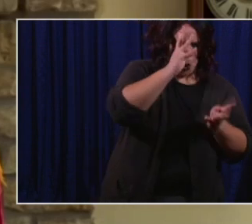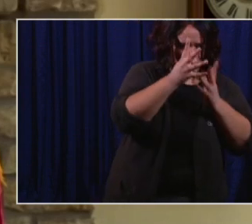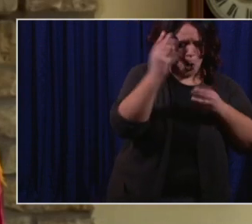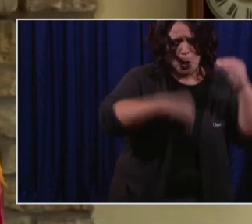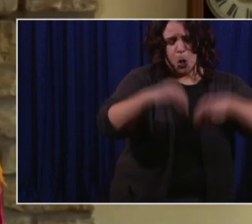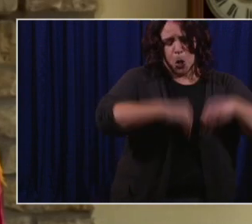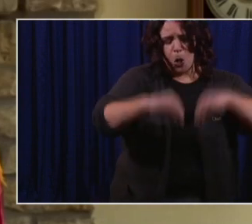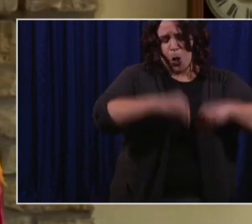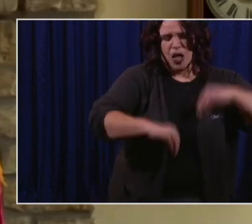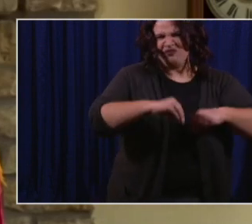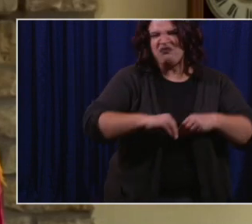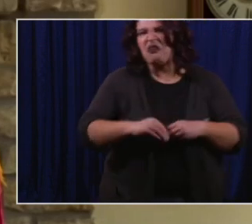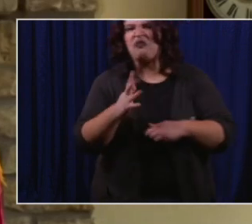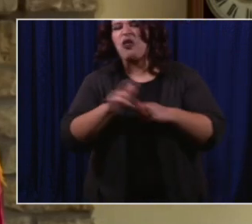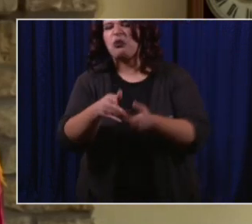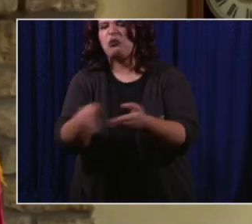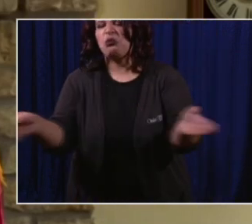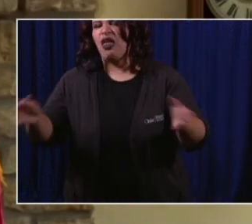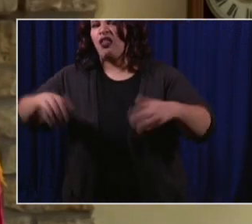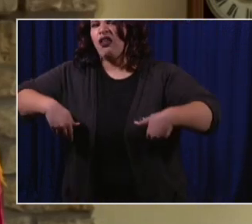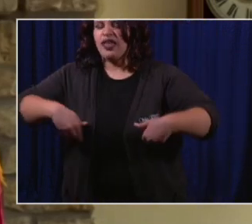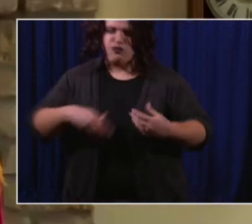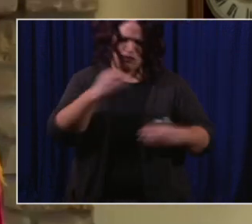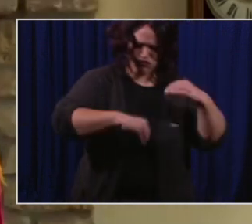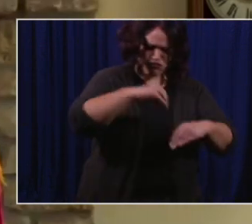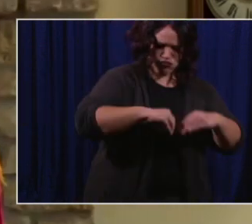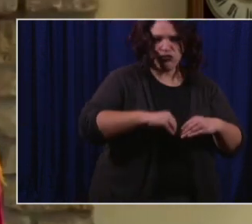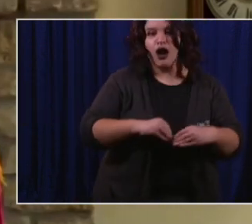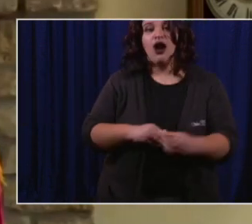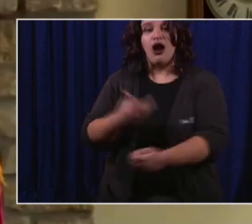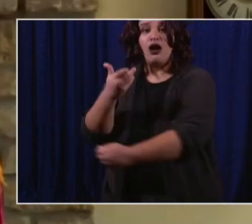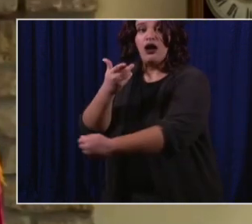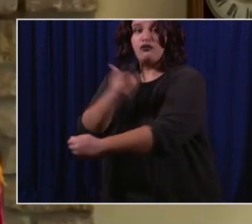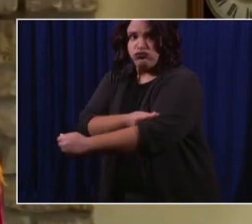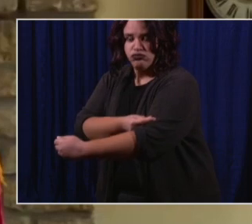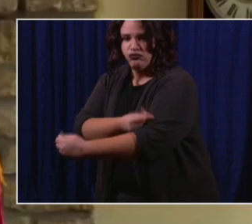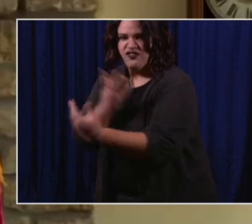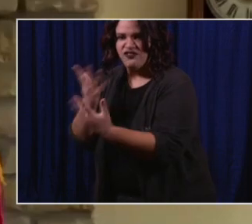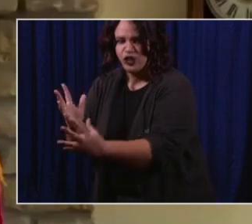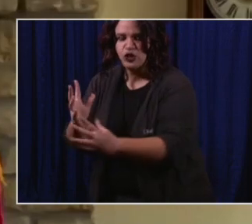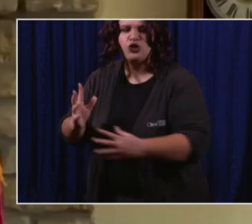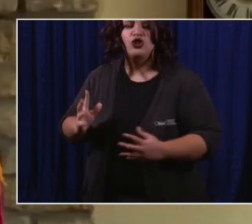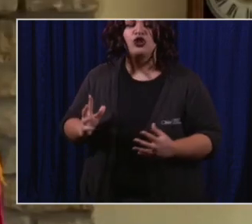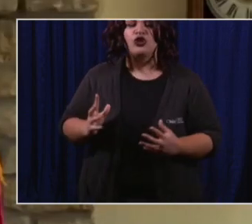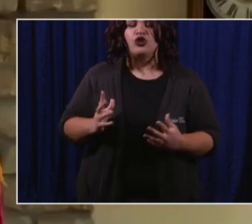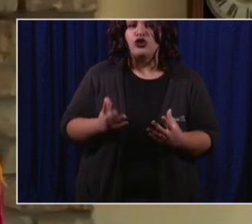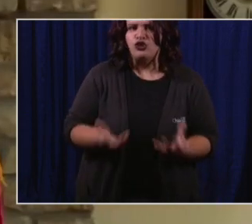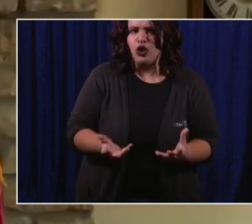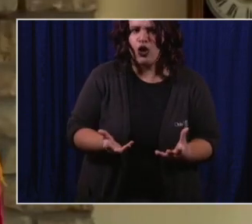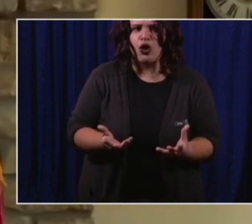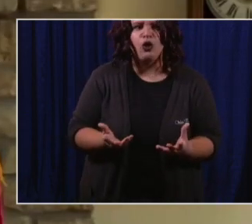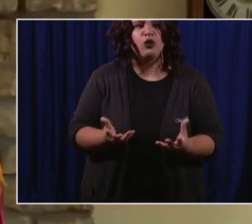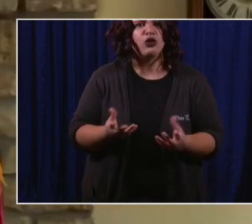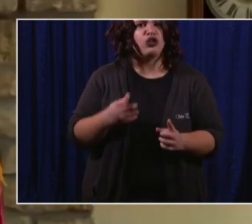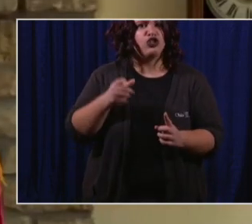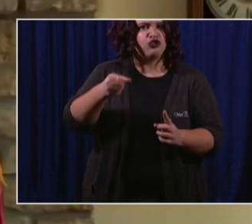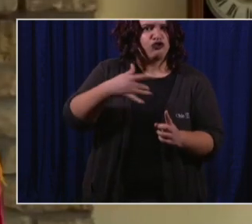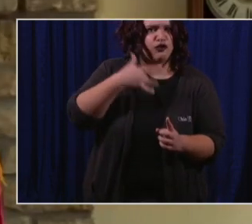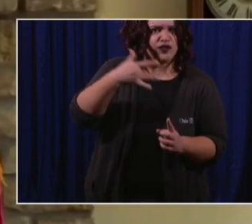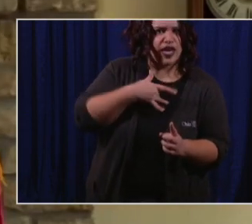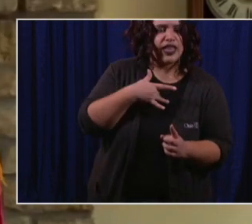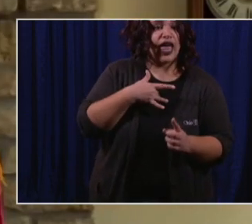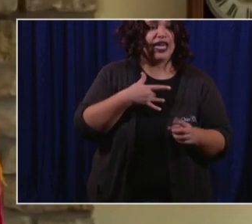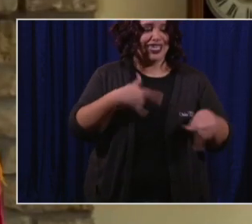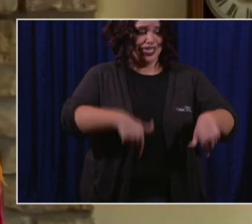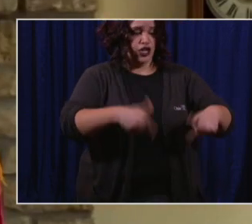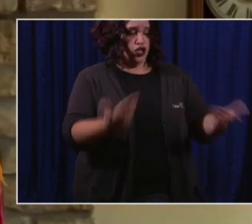curious what your efforts or the health department's efforts are to improve treatments in Ohio such that they might be more in line with the